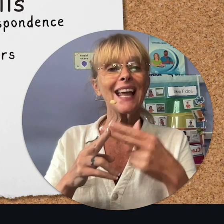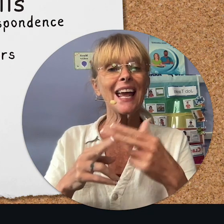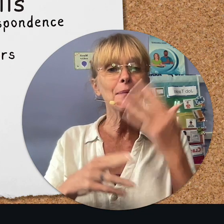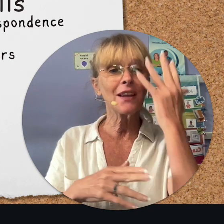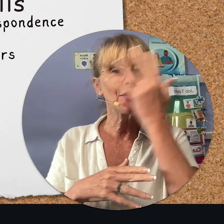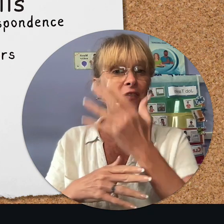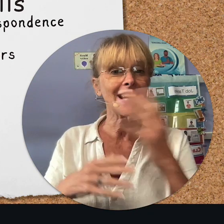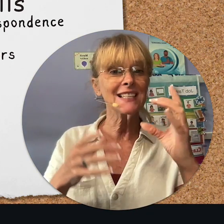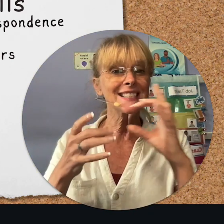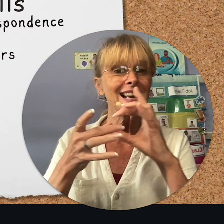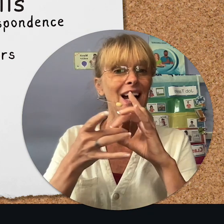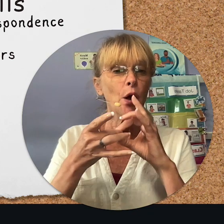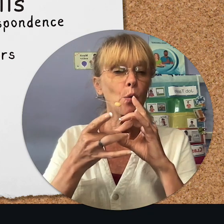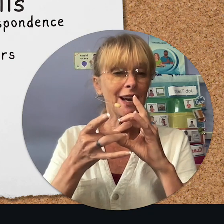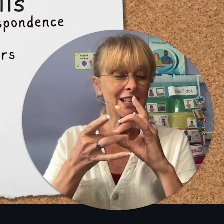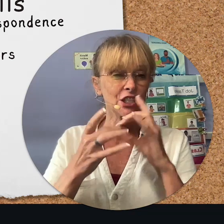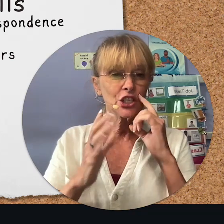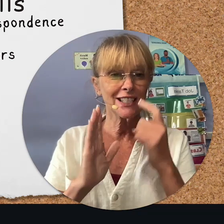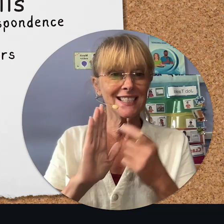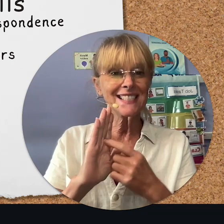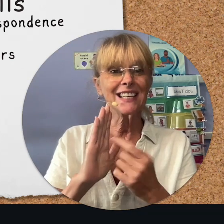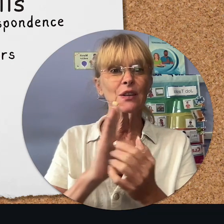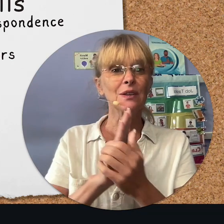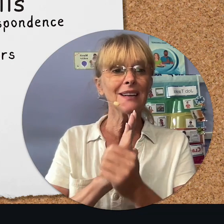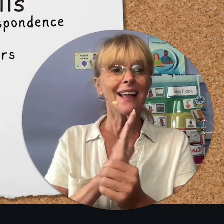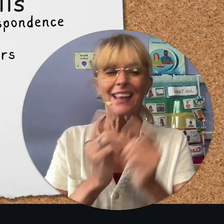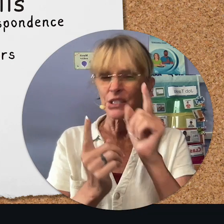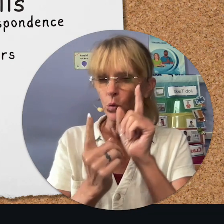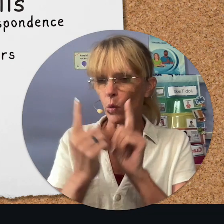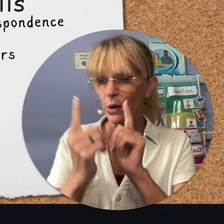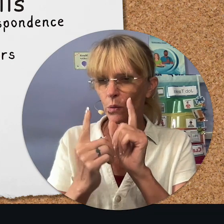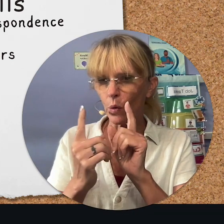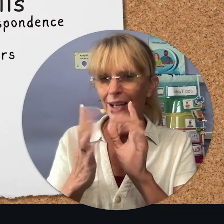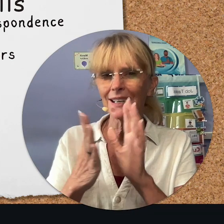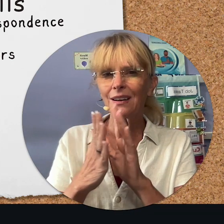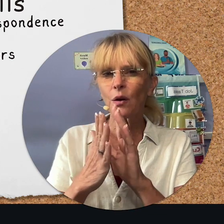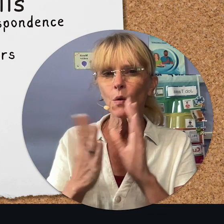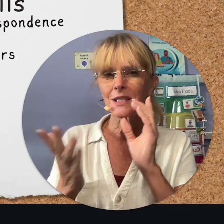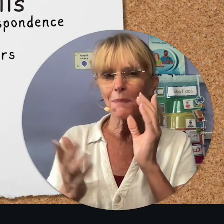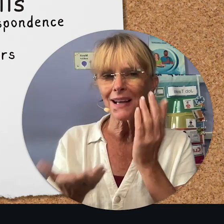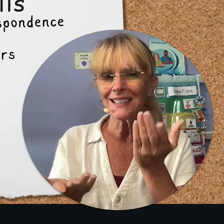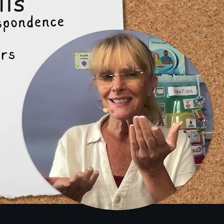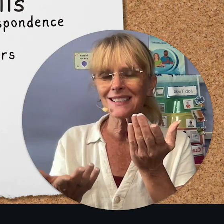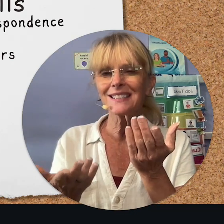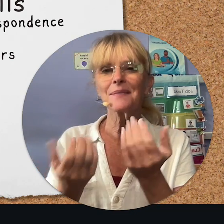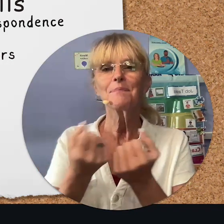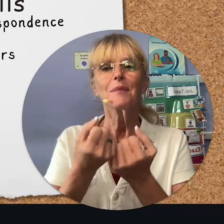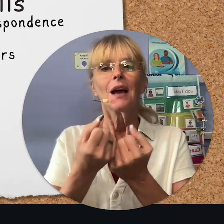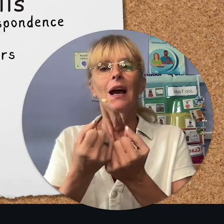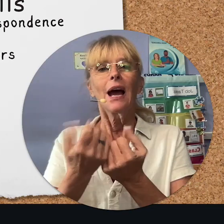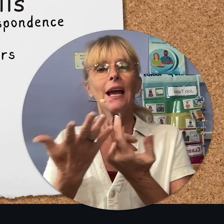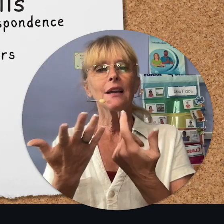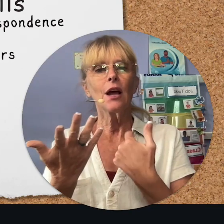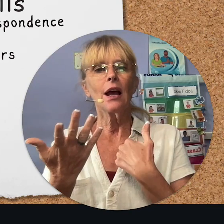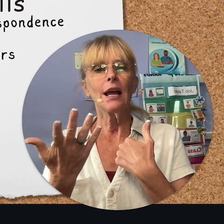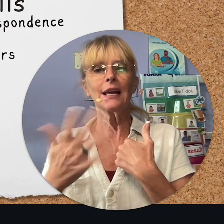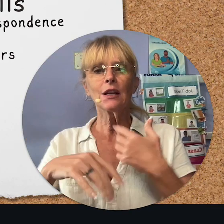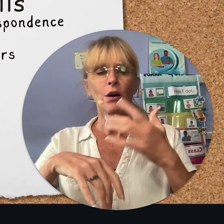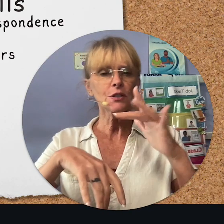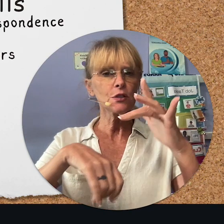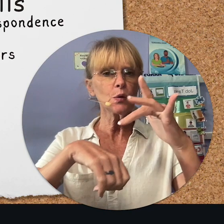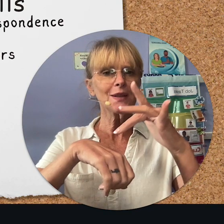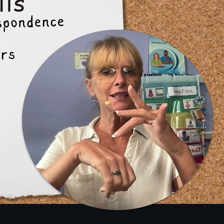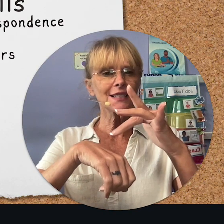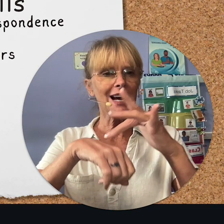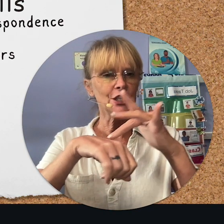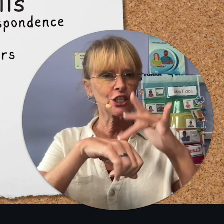mentioned the name and face recognition skill. That's a one-on-one correspondence. And it can